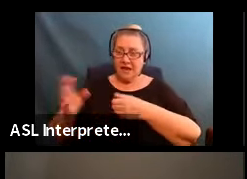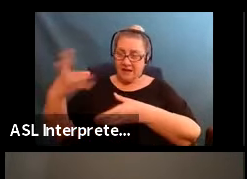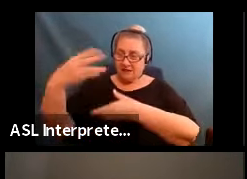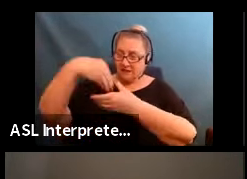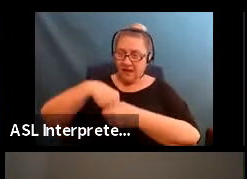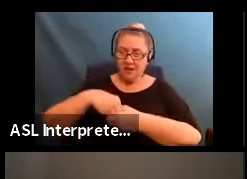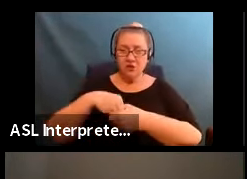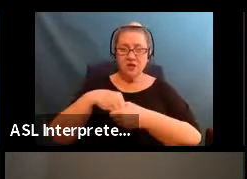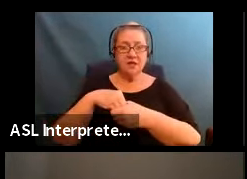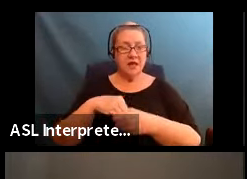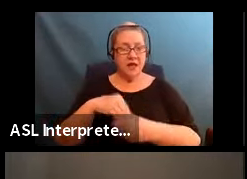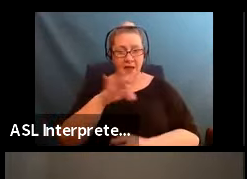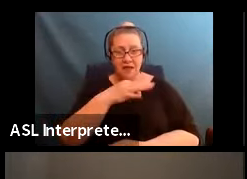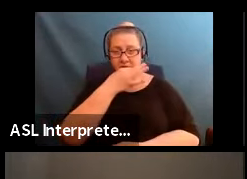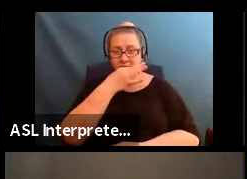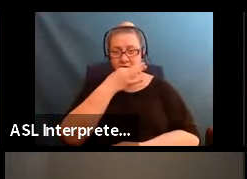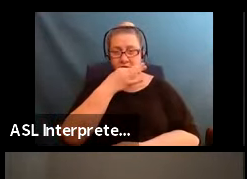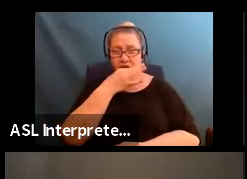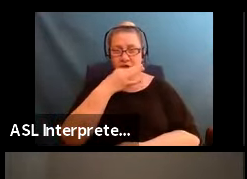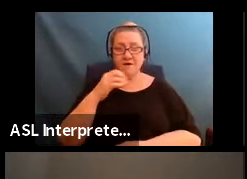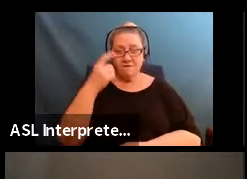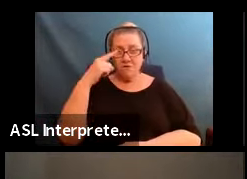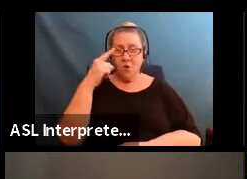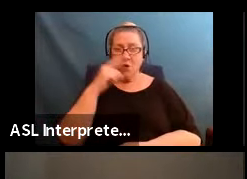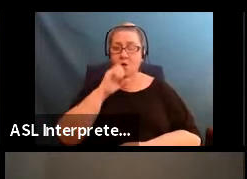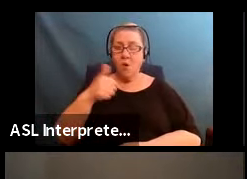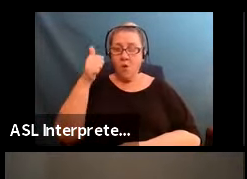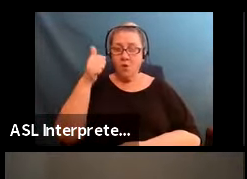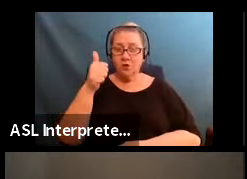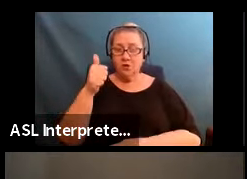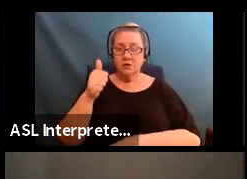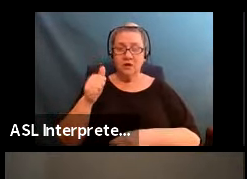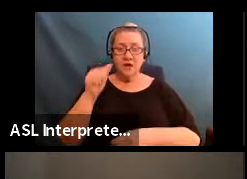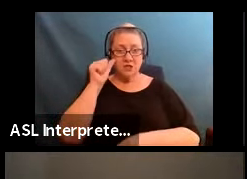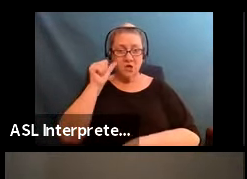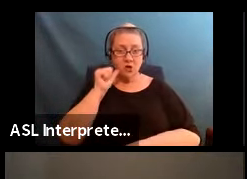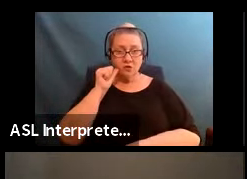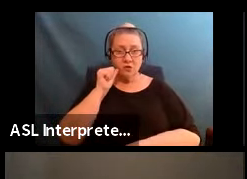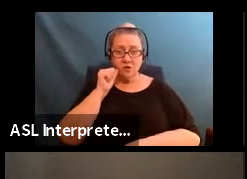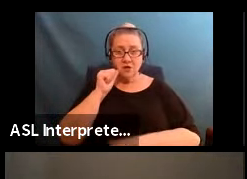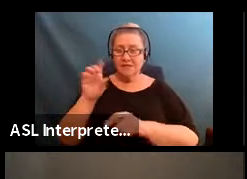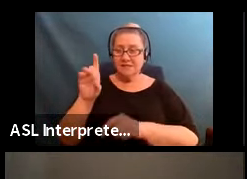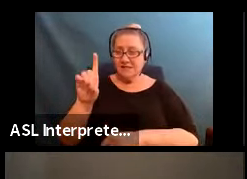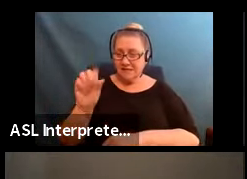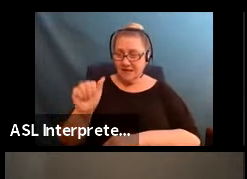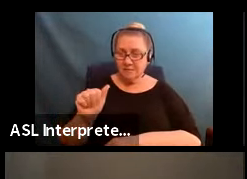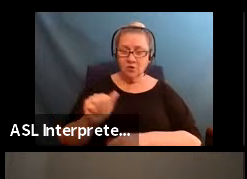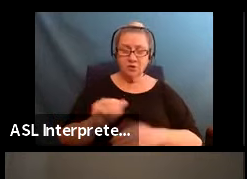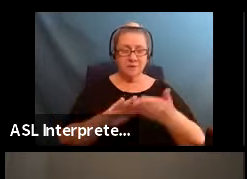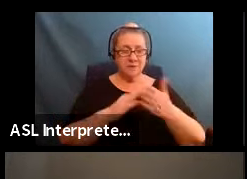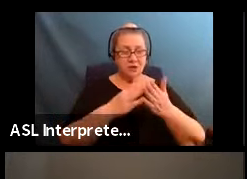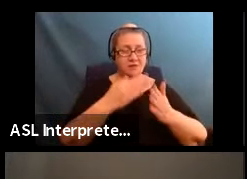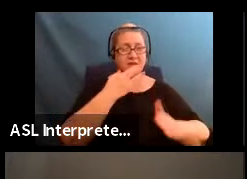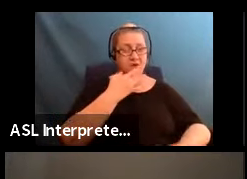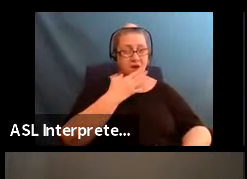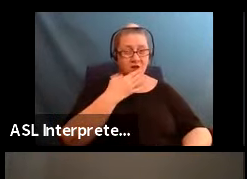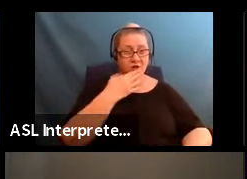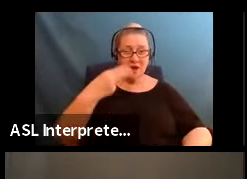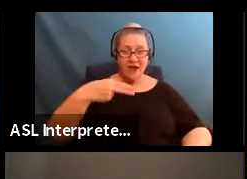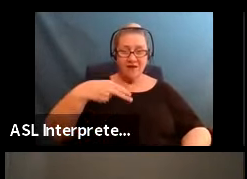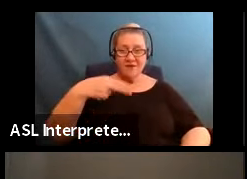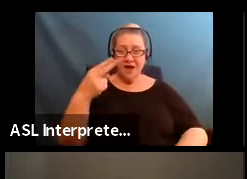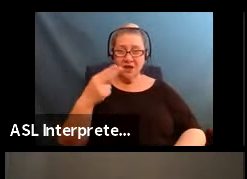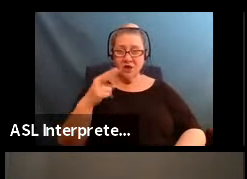adults who represent 80% of the deaths, in the disabled, in the communities of color that also have higher